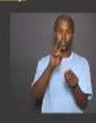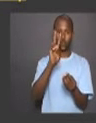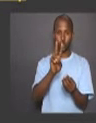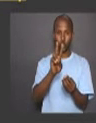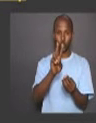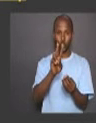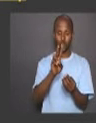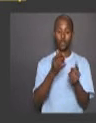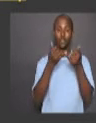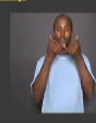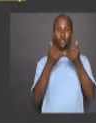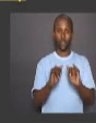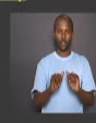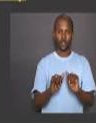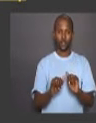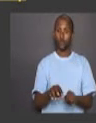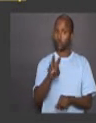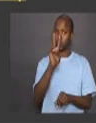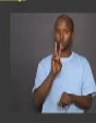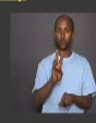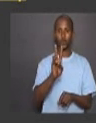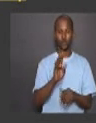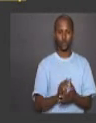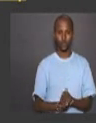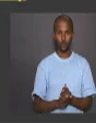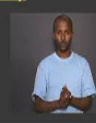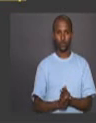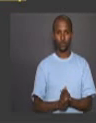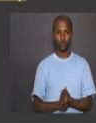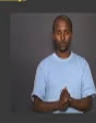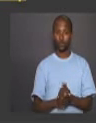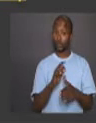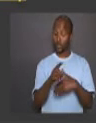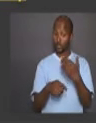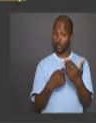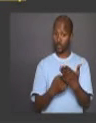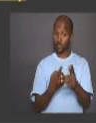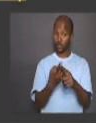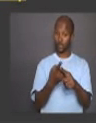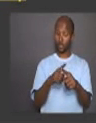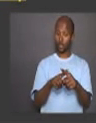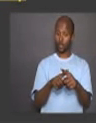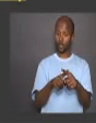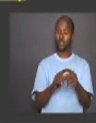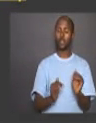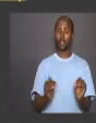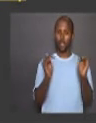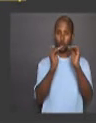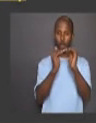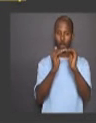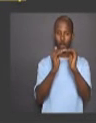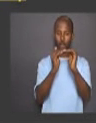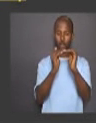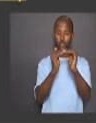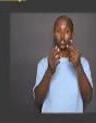k plus 2 divided by 2. This in turn